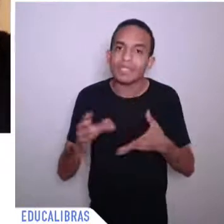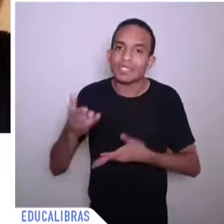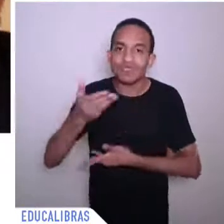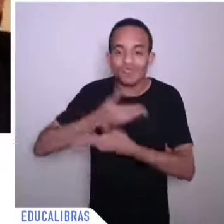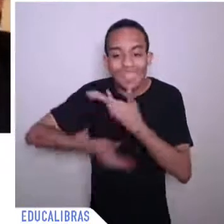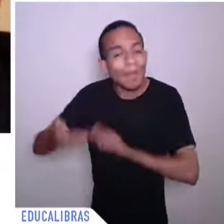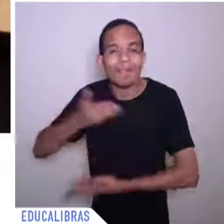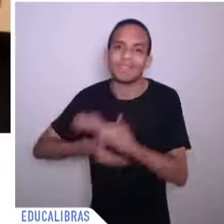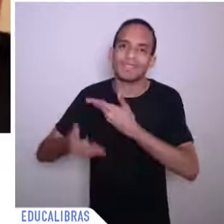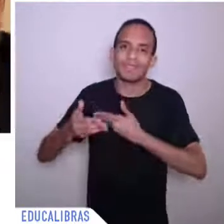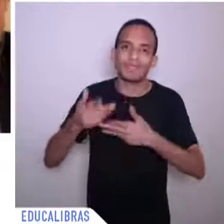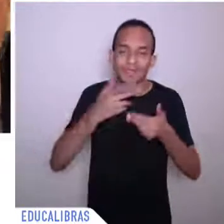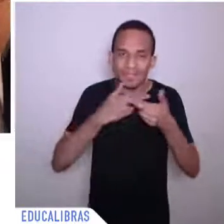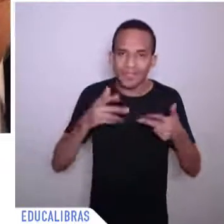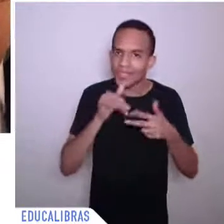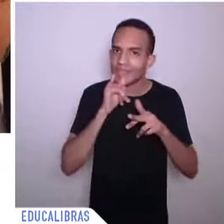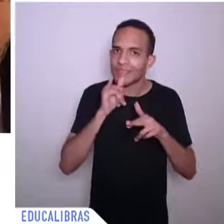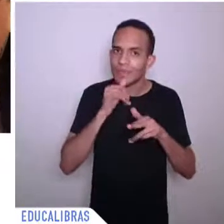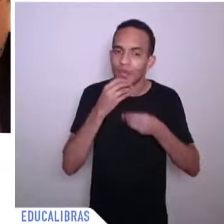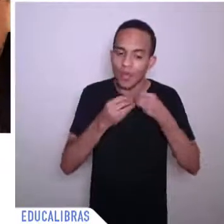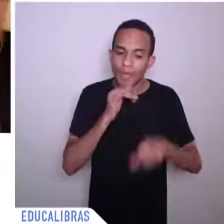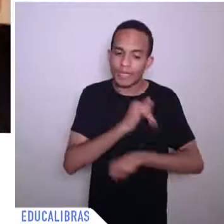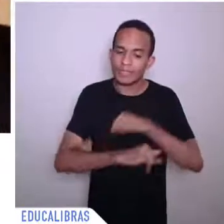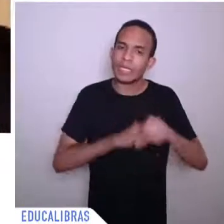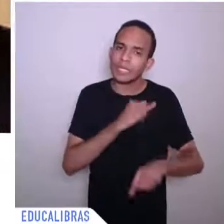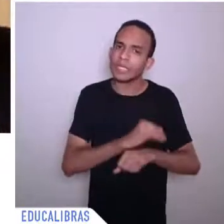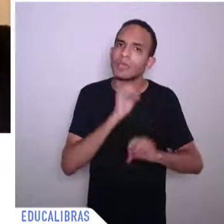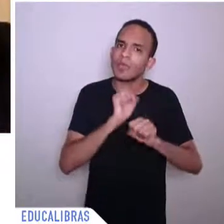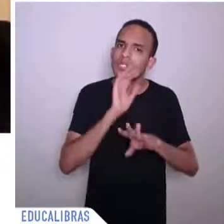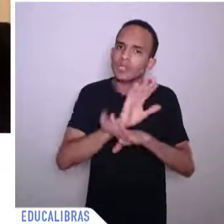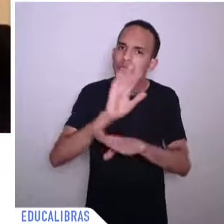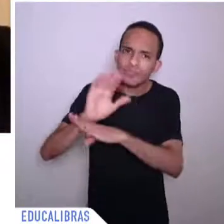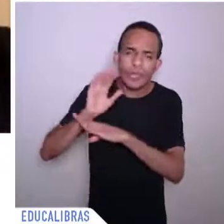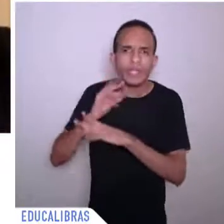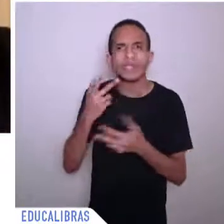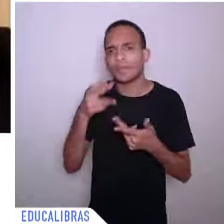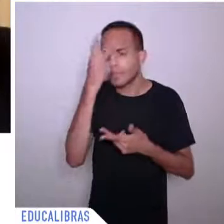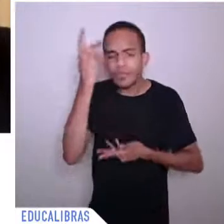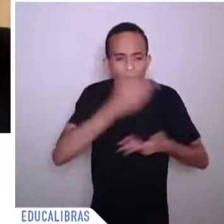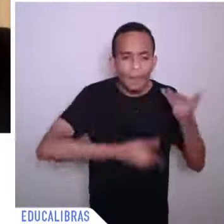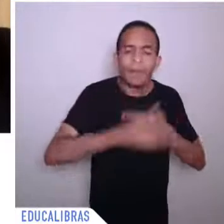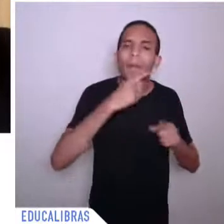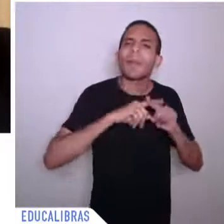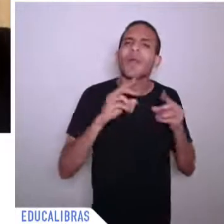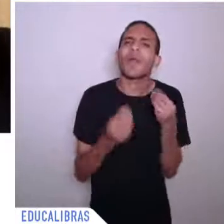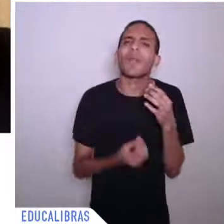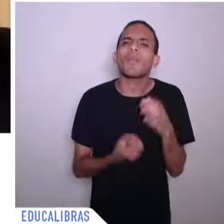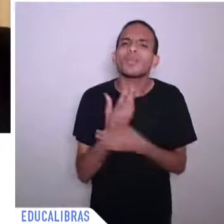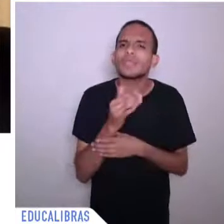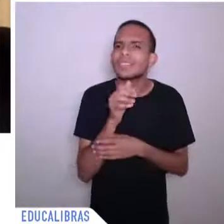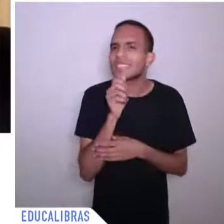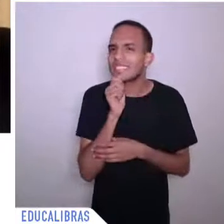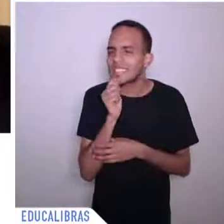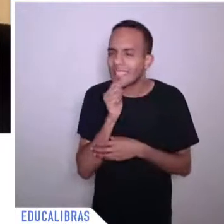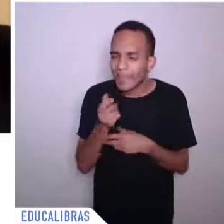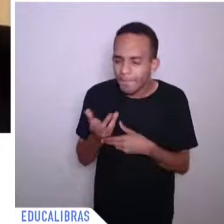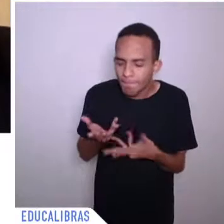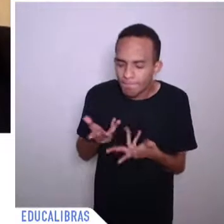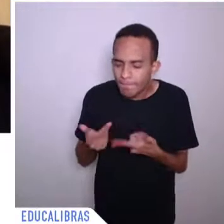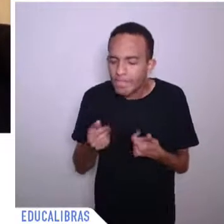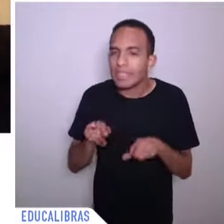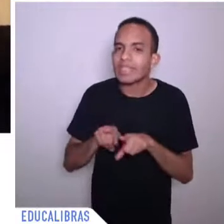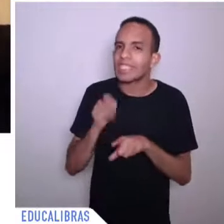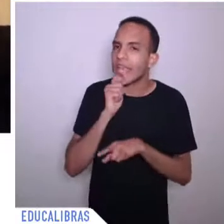but creating a participatory democracy in which people use the internet for that purpose. How can